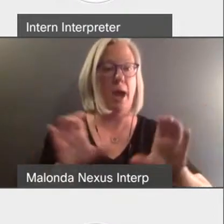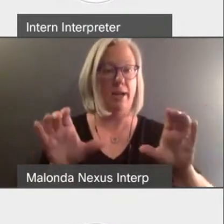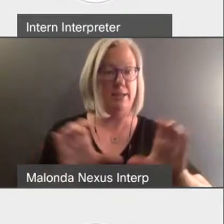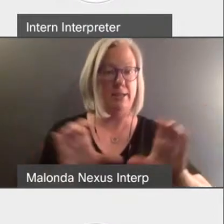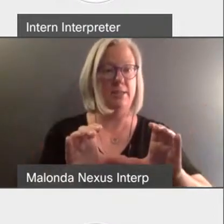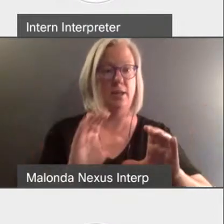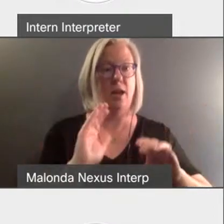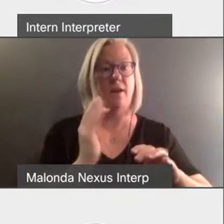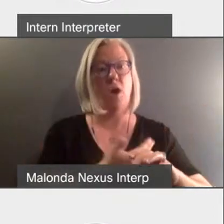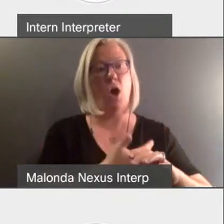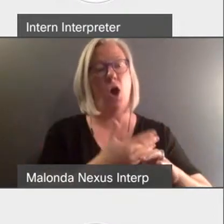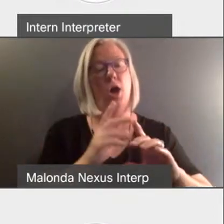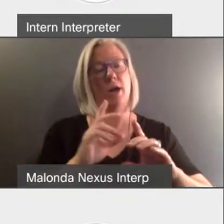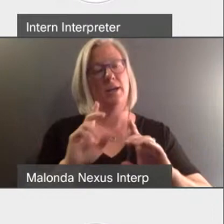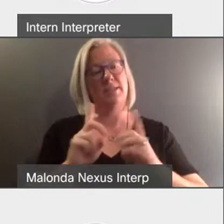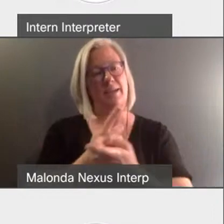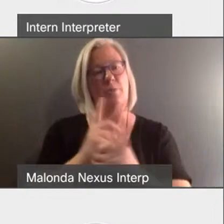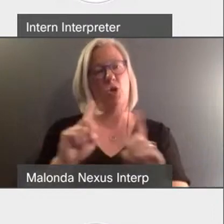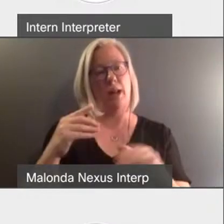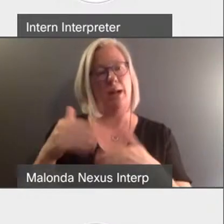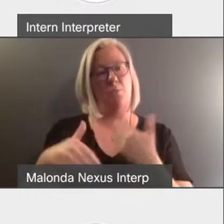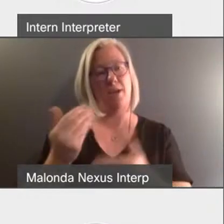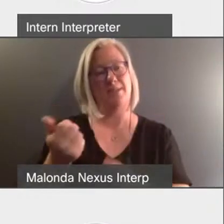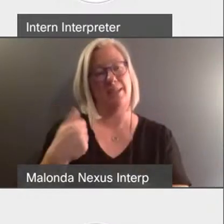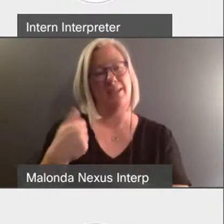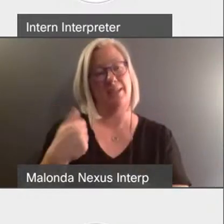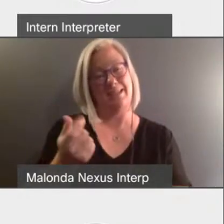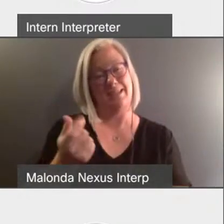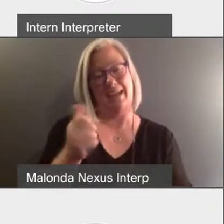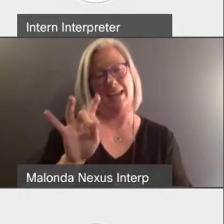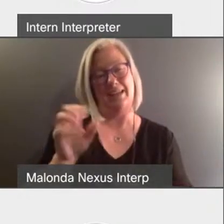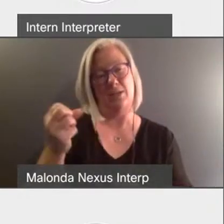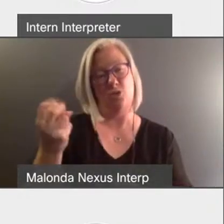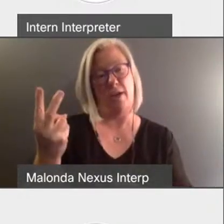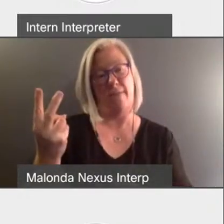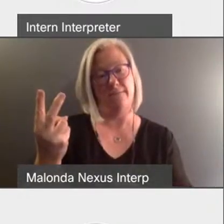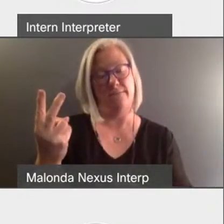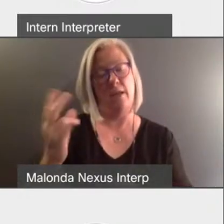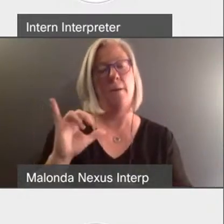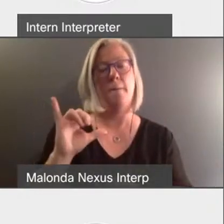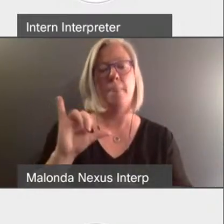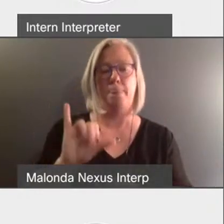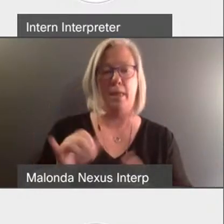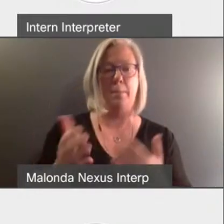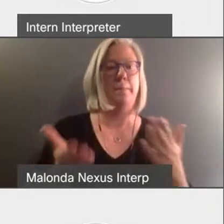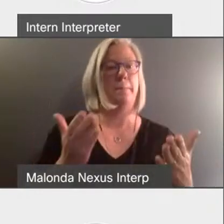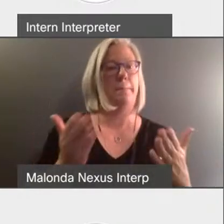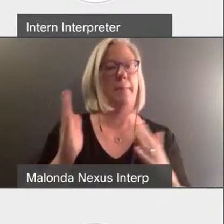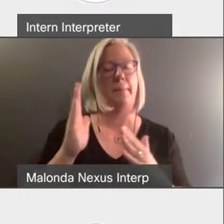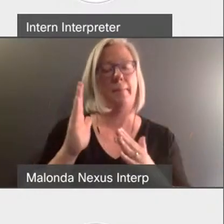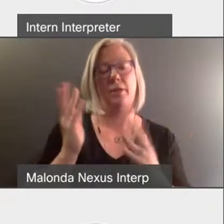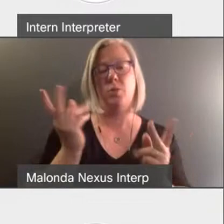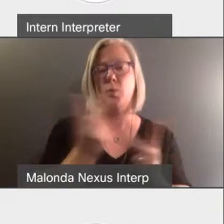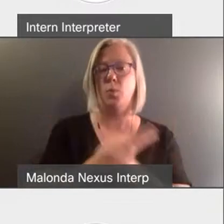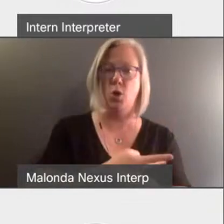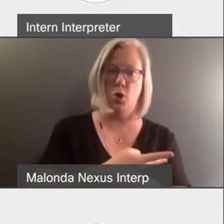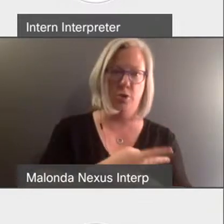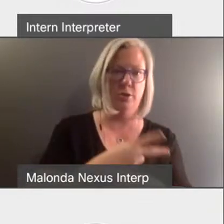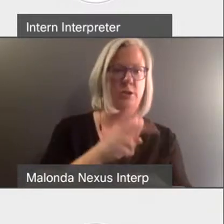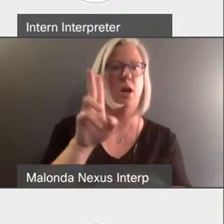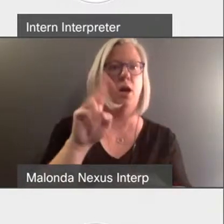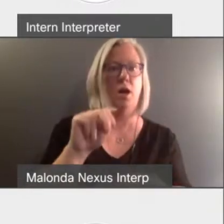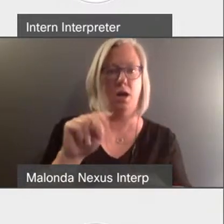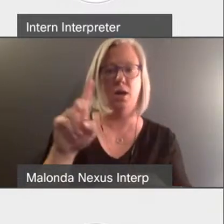of our democratic process since 1812. It's probably the most